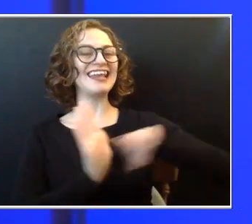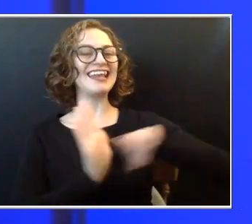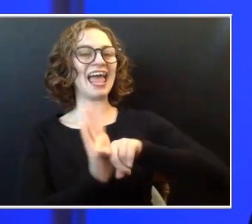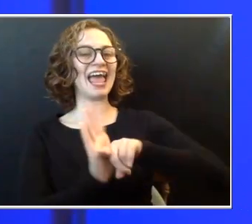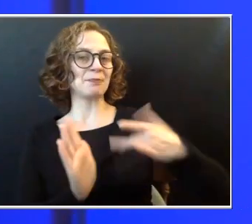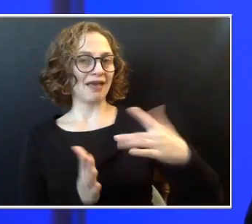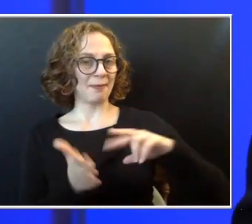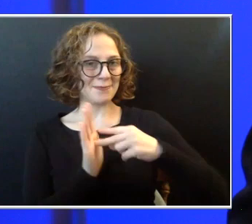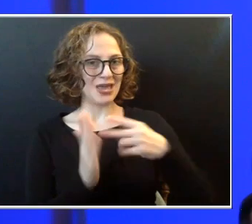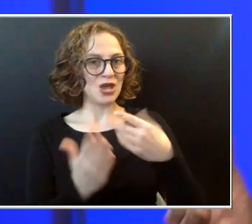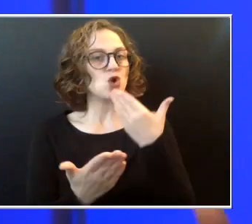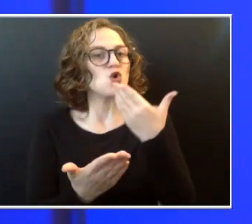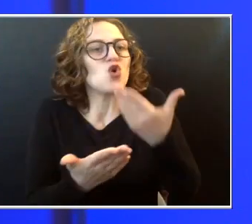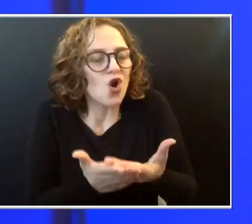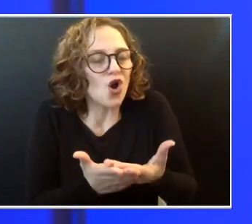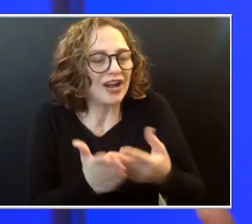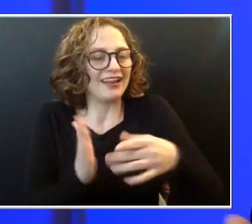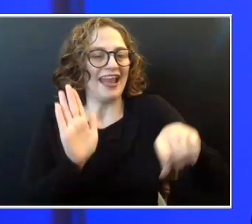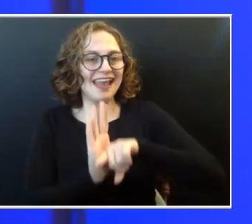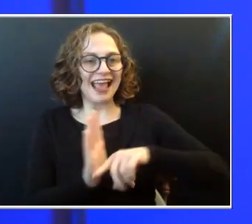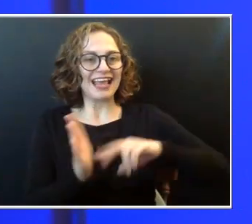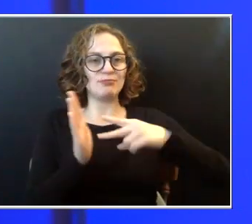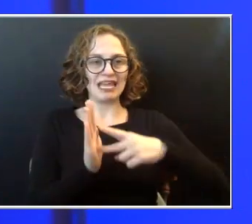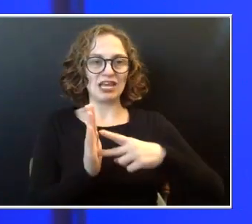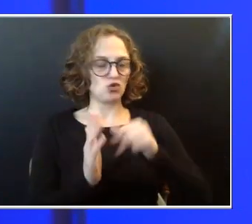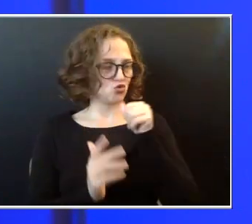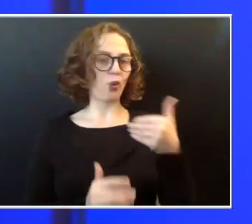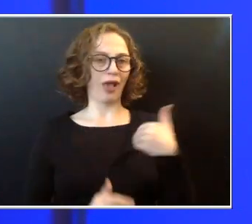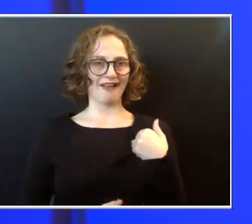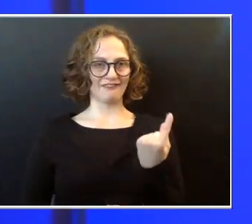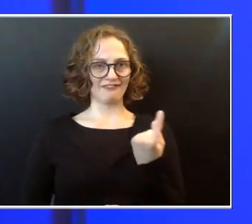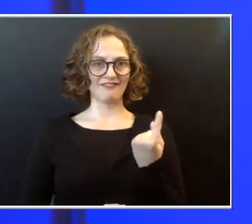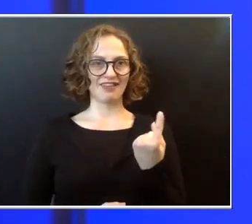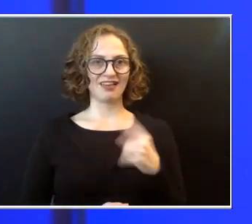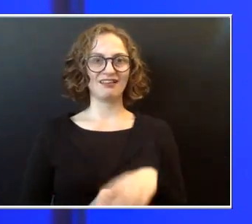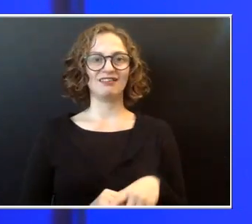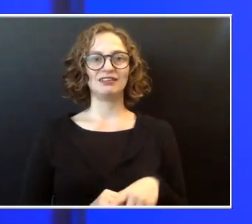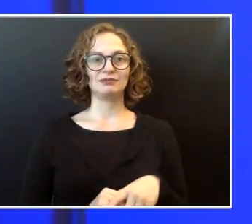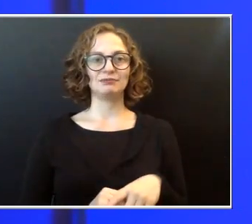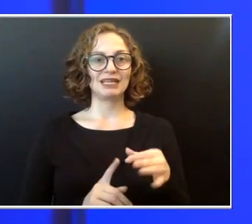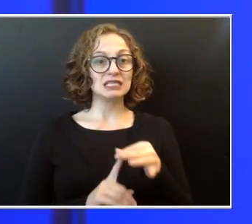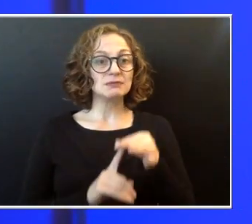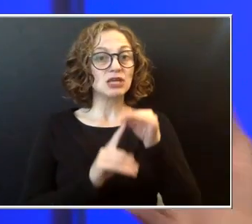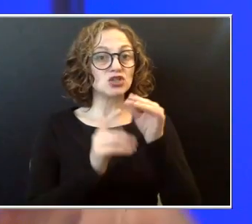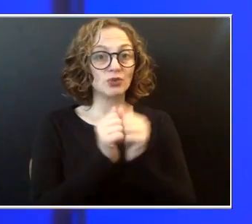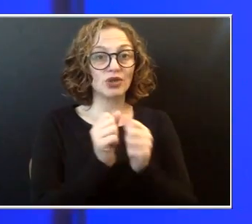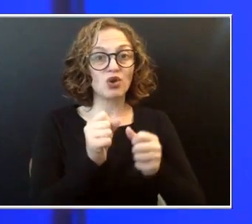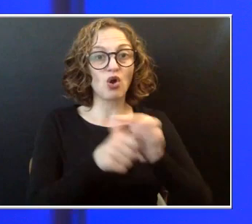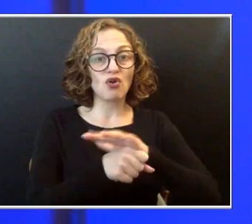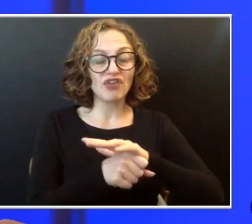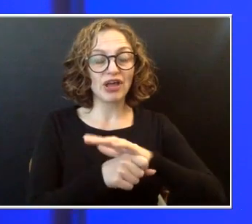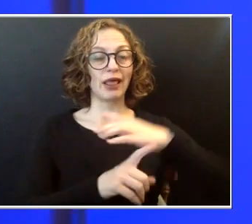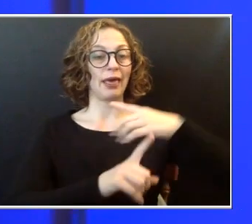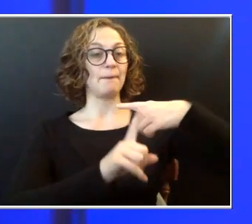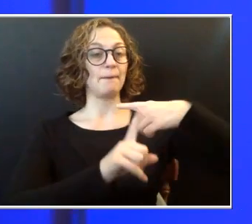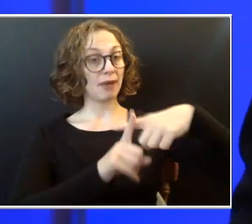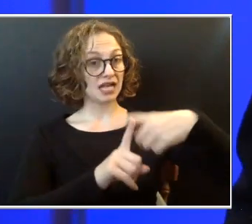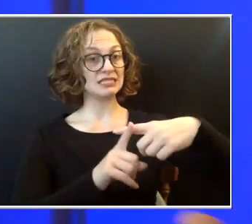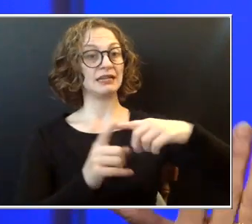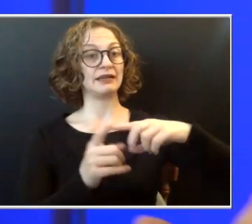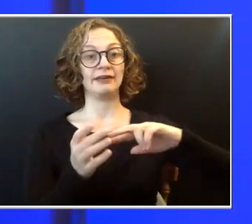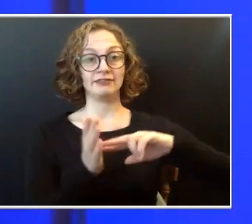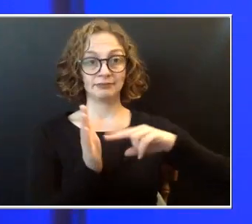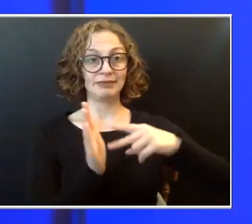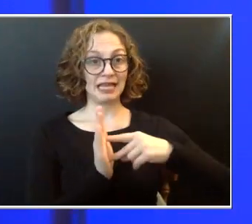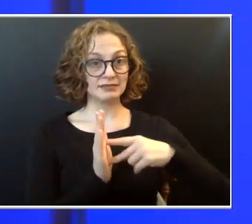and all these infections, and you're positive, it's like you have the infection. You're negative, you don't have it. So I